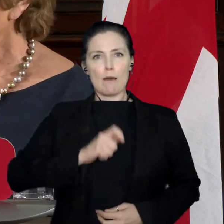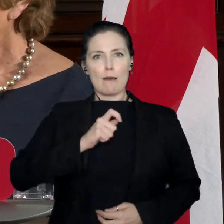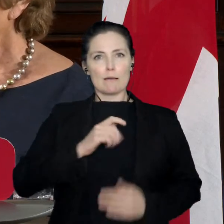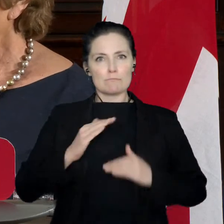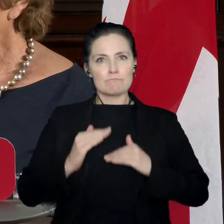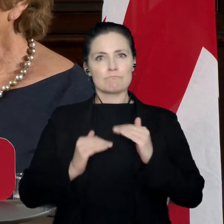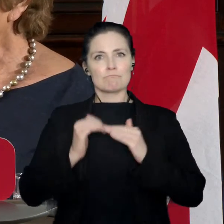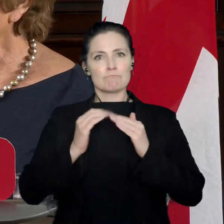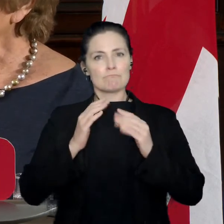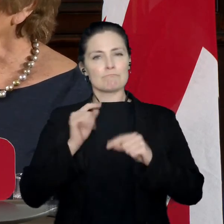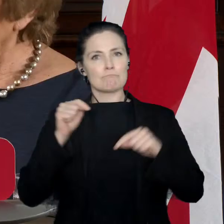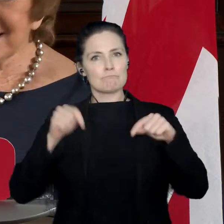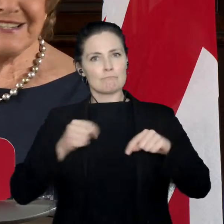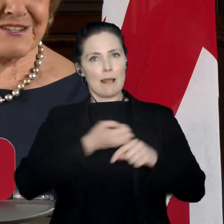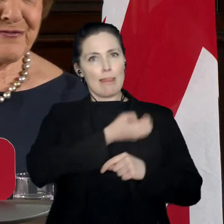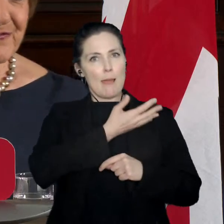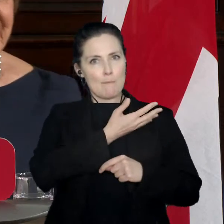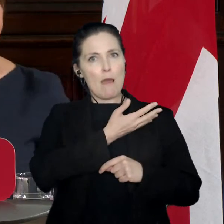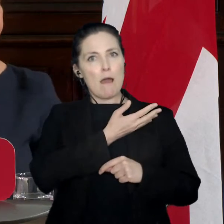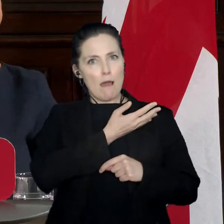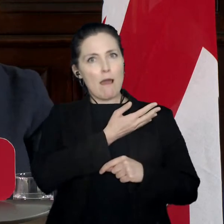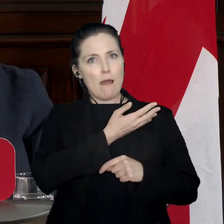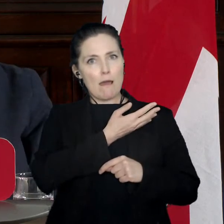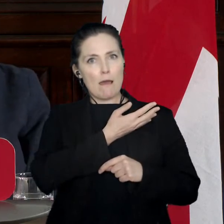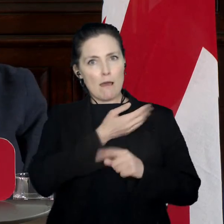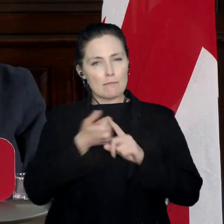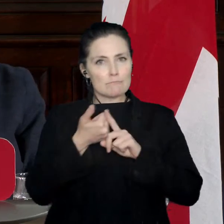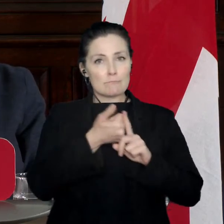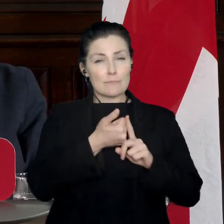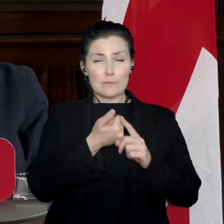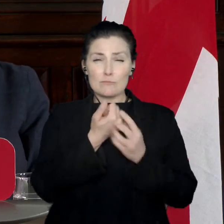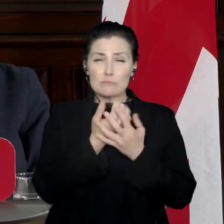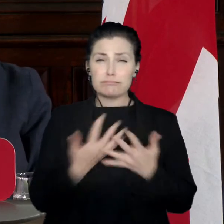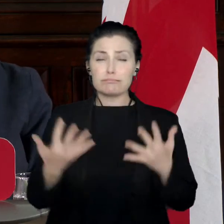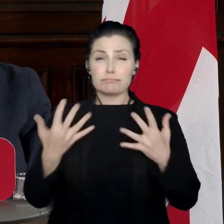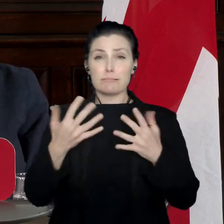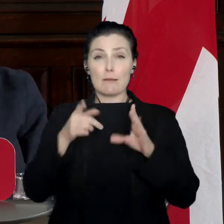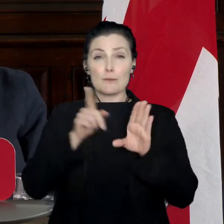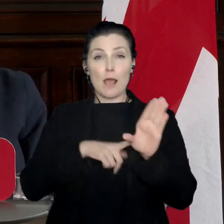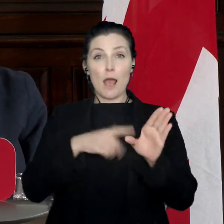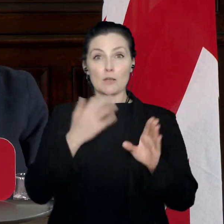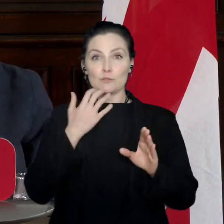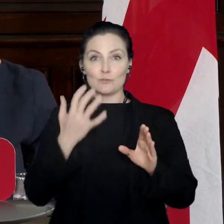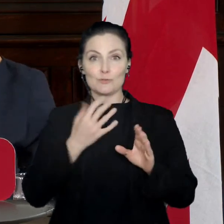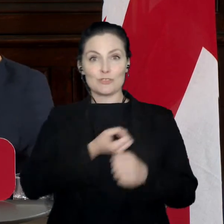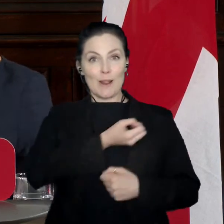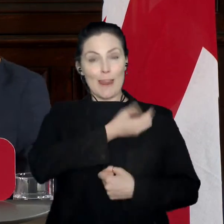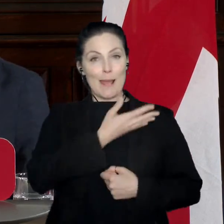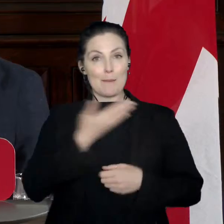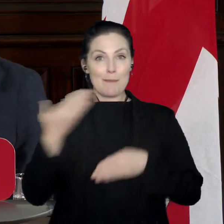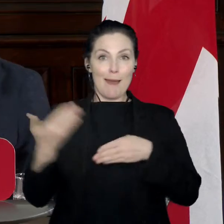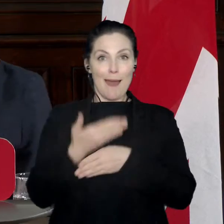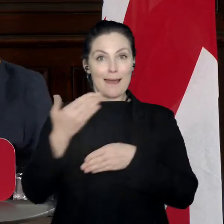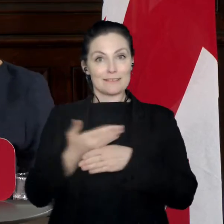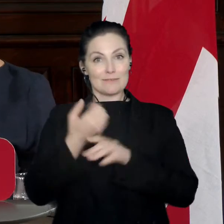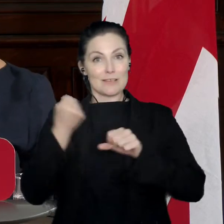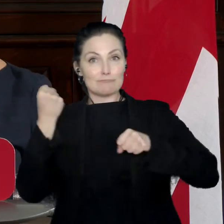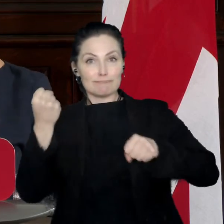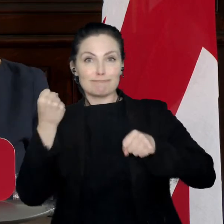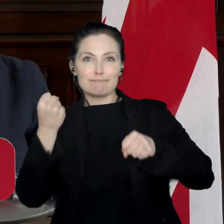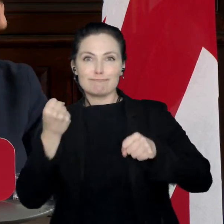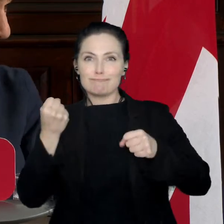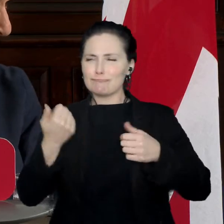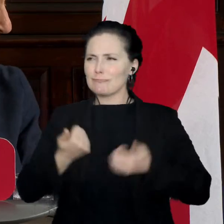Party. We've got tons of young Jewish Labour activists who are doing a fantastic